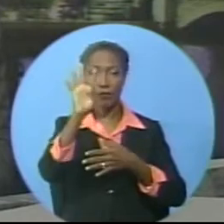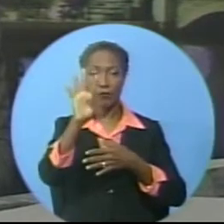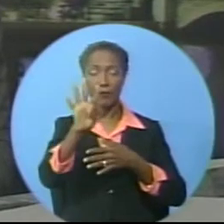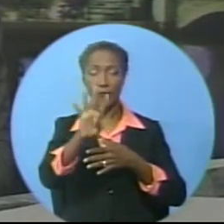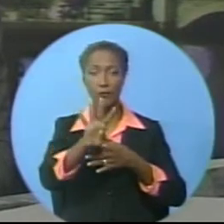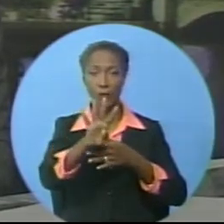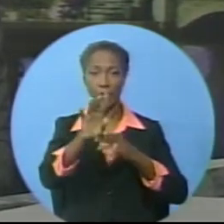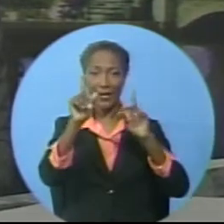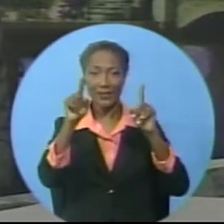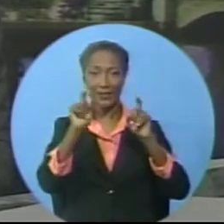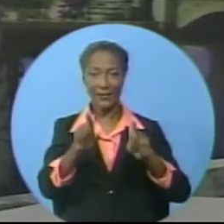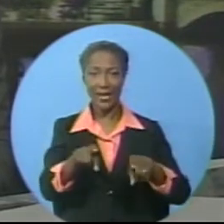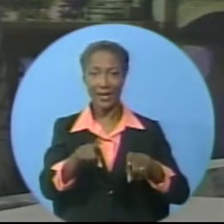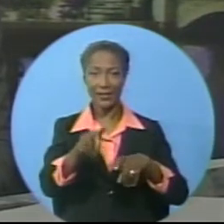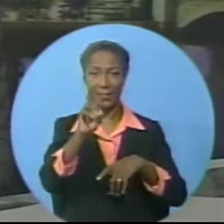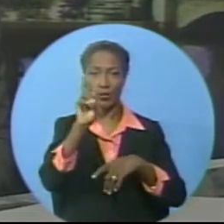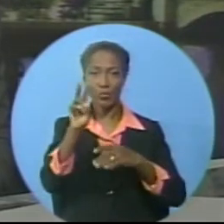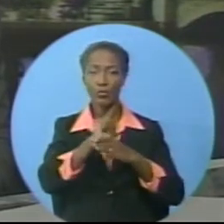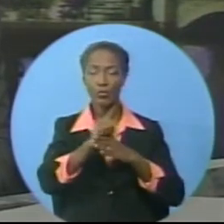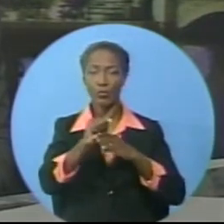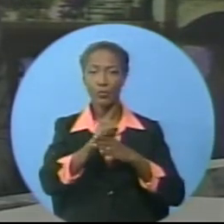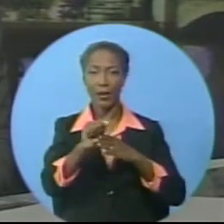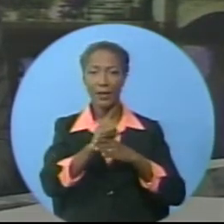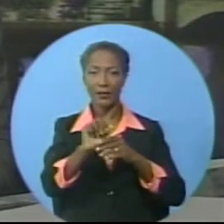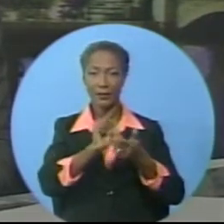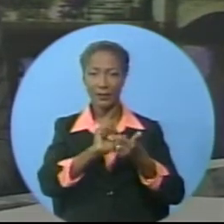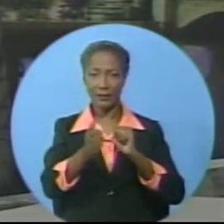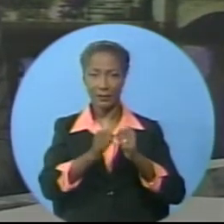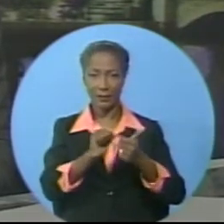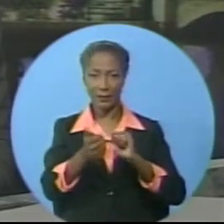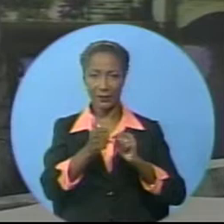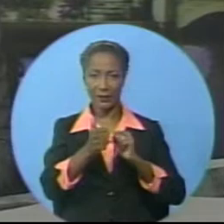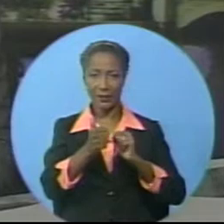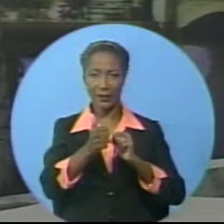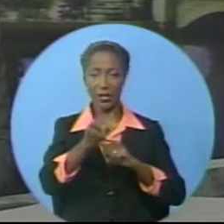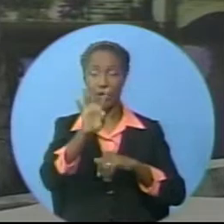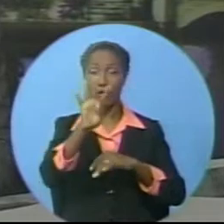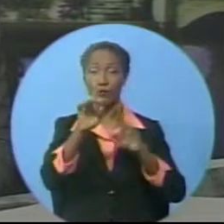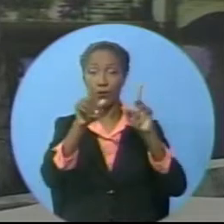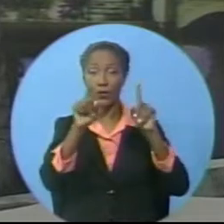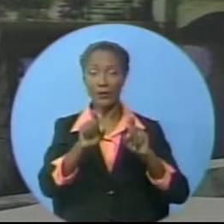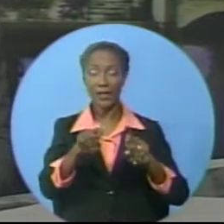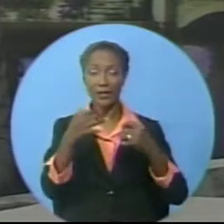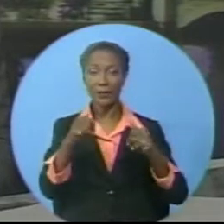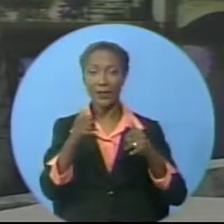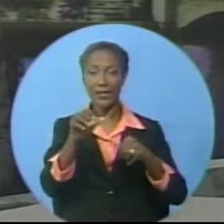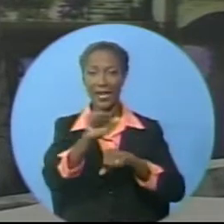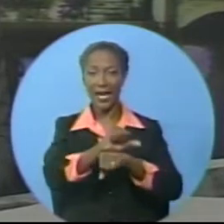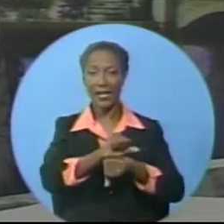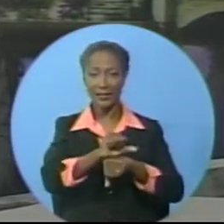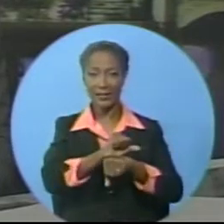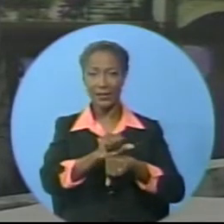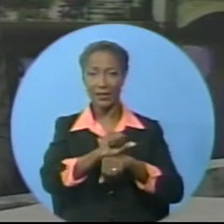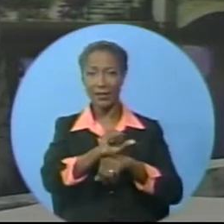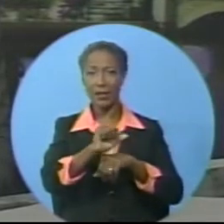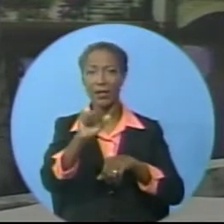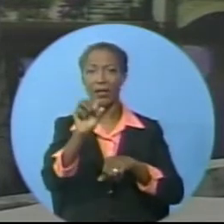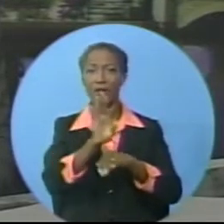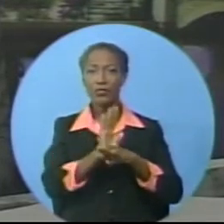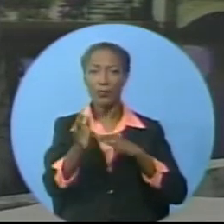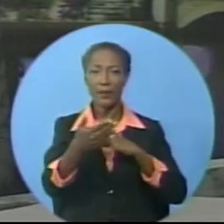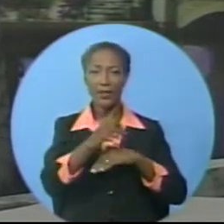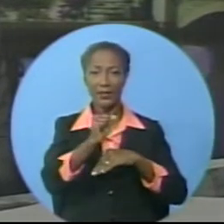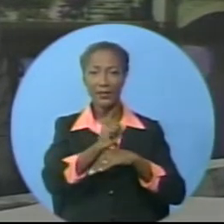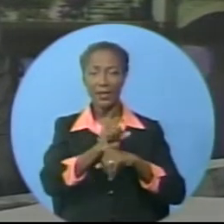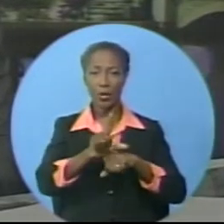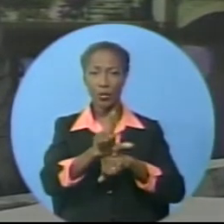practice matches from July 6th to August 23rd. The 4 tests will be played in Antigua and Barbuda, Jamaica, St. Lucia and Trinidad